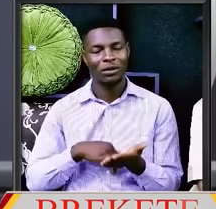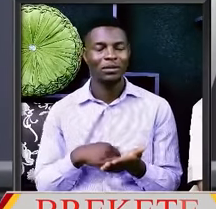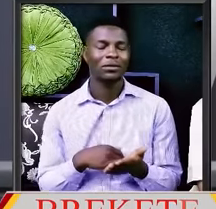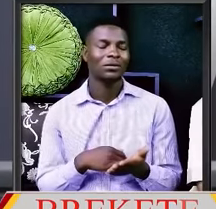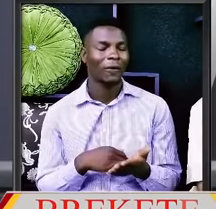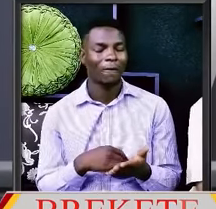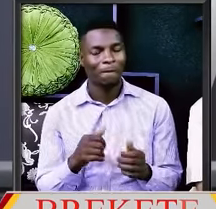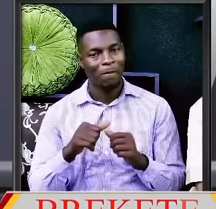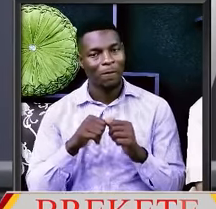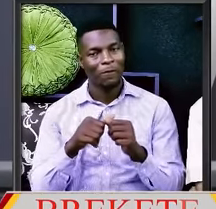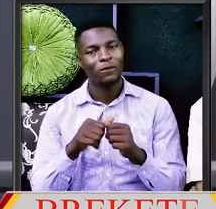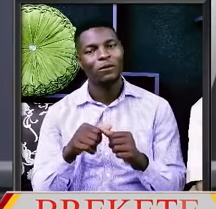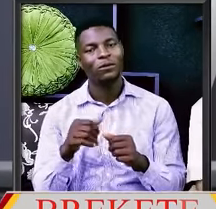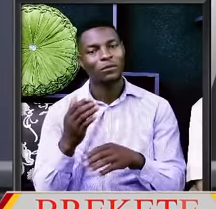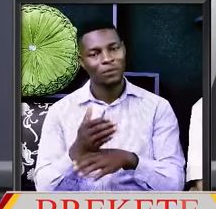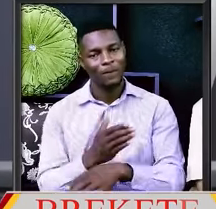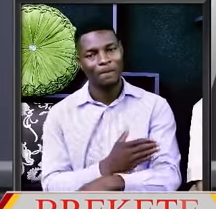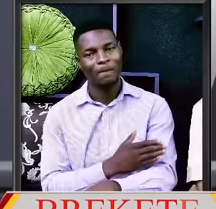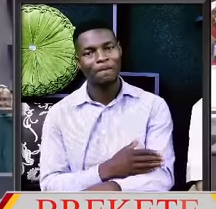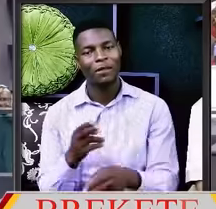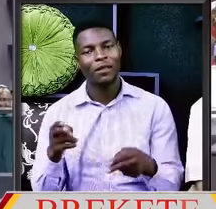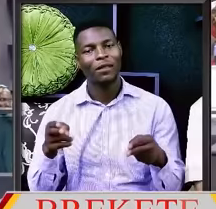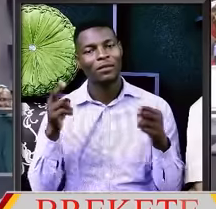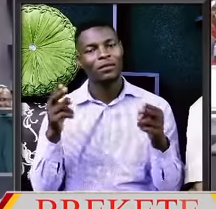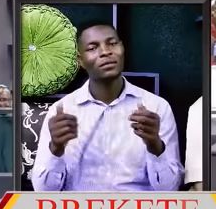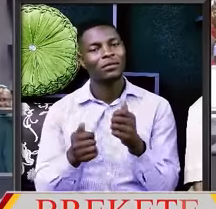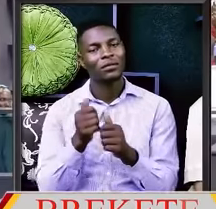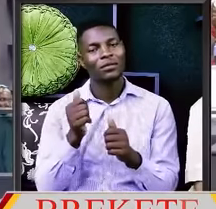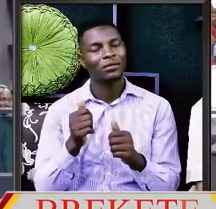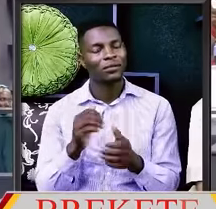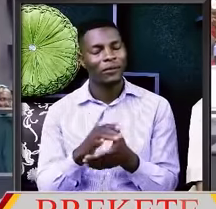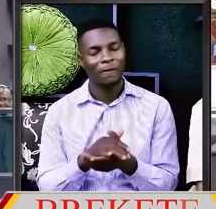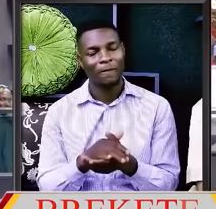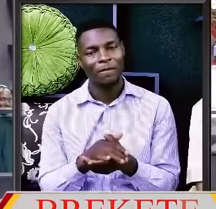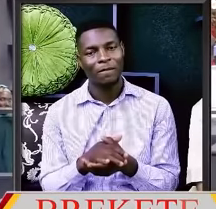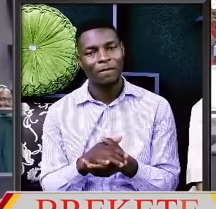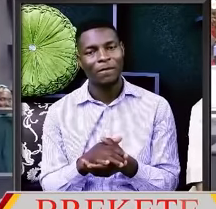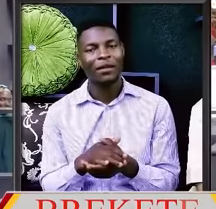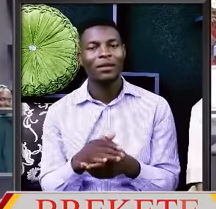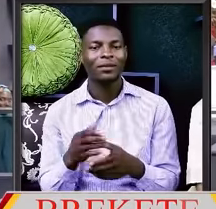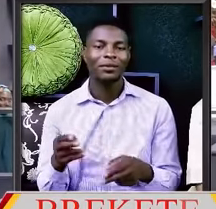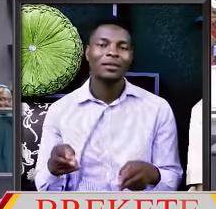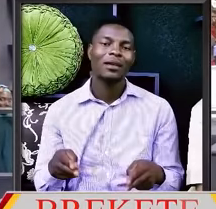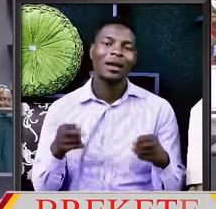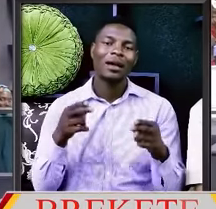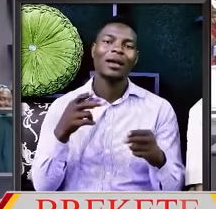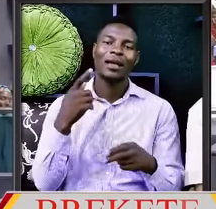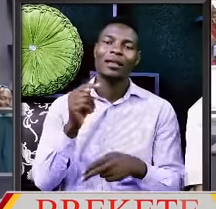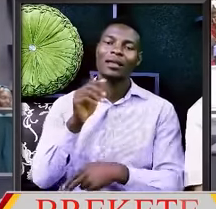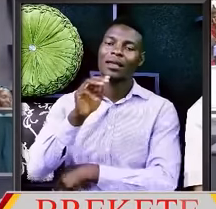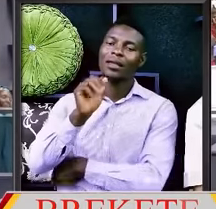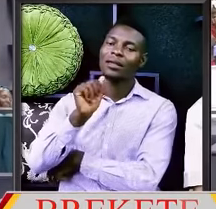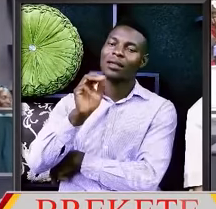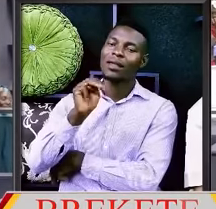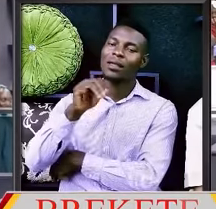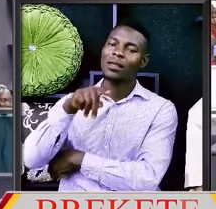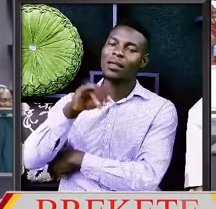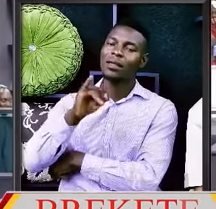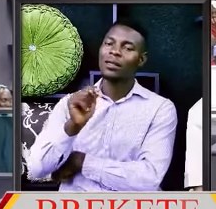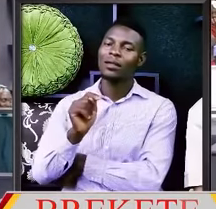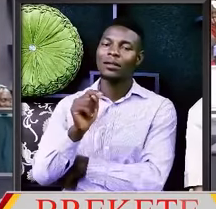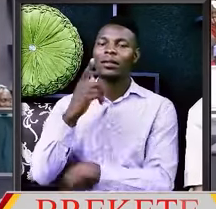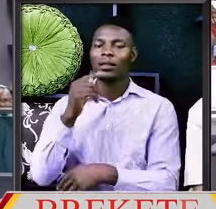higher the ant, the more you grow, sir. Amen. You say the higher the armpit, the more the hair will